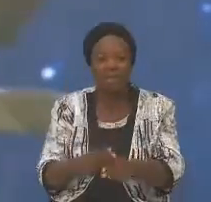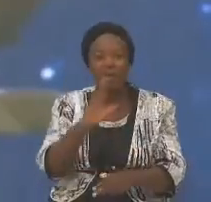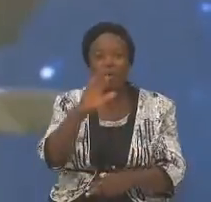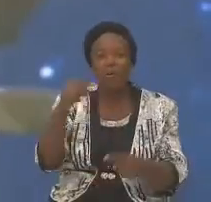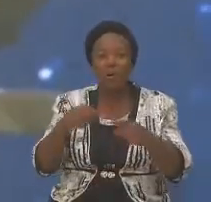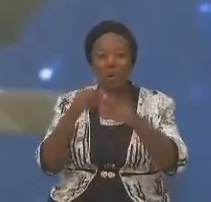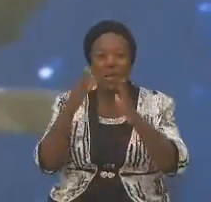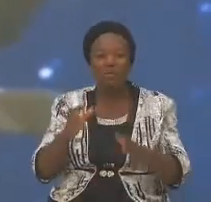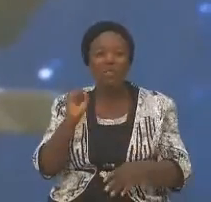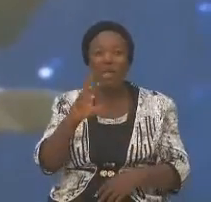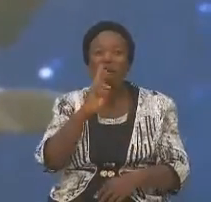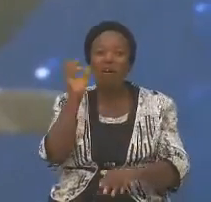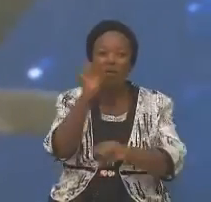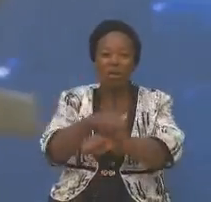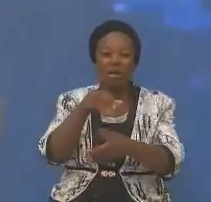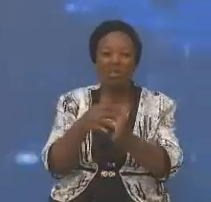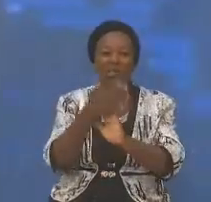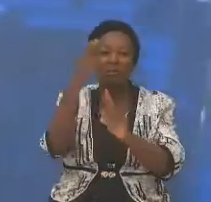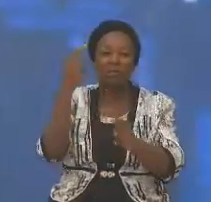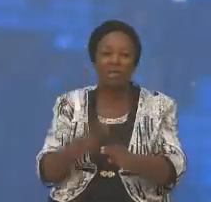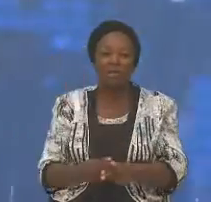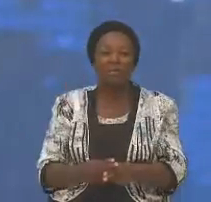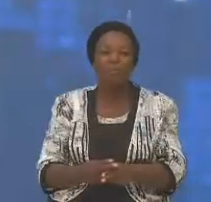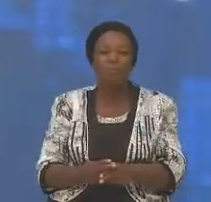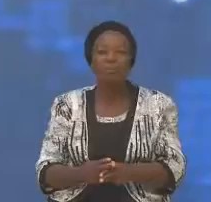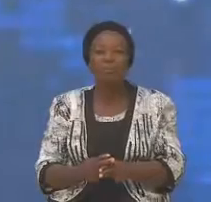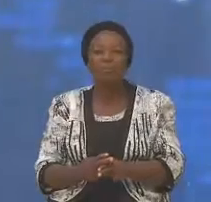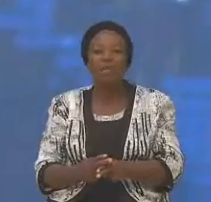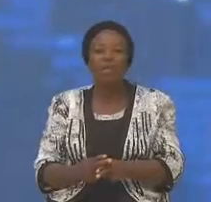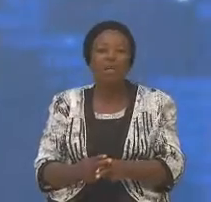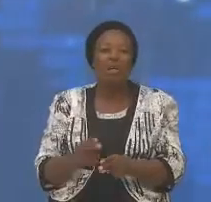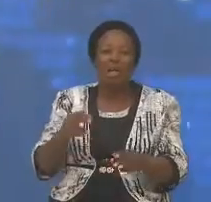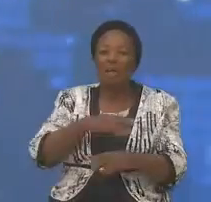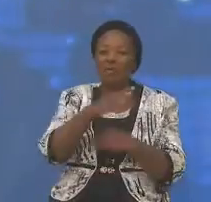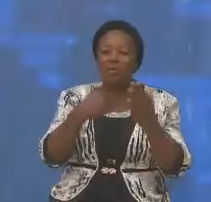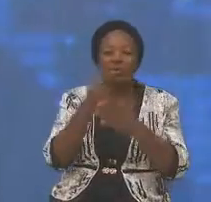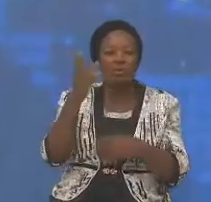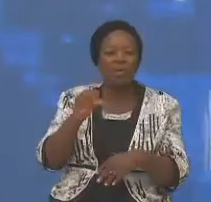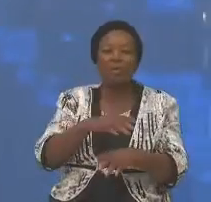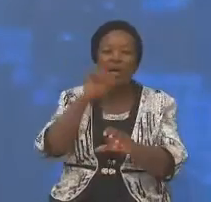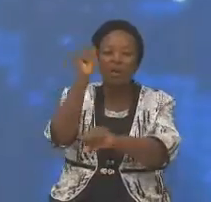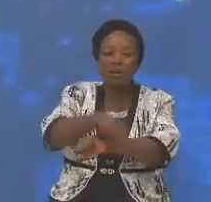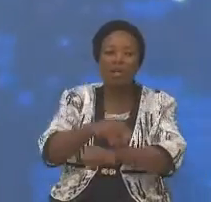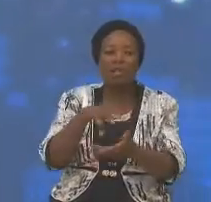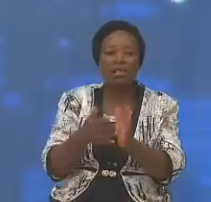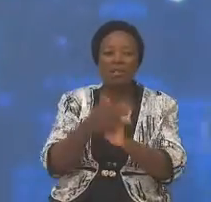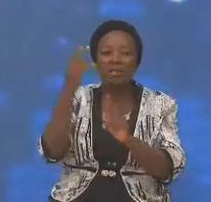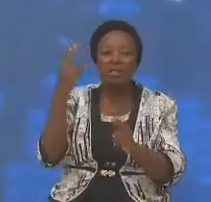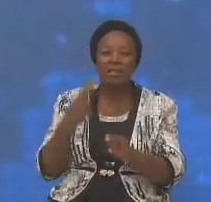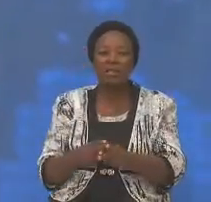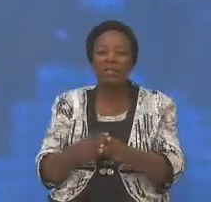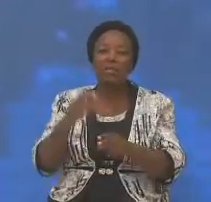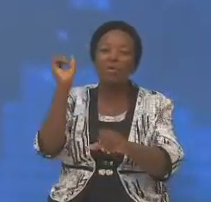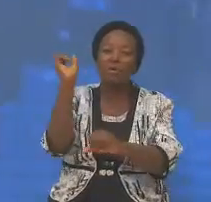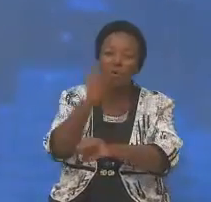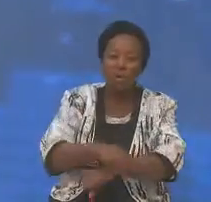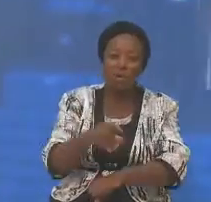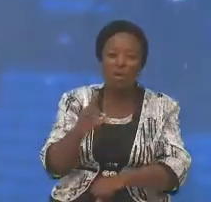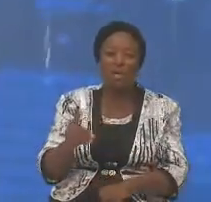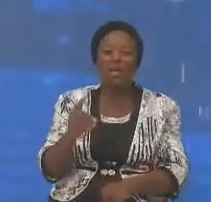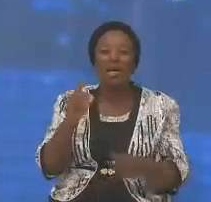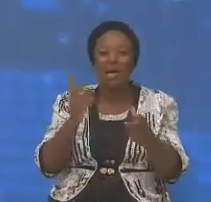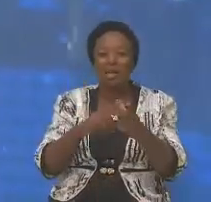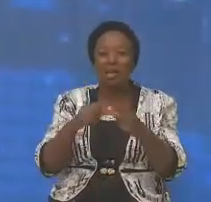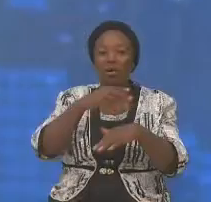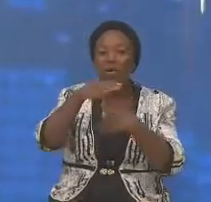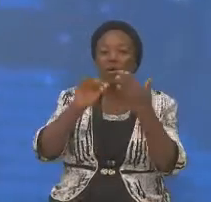for you. Your enemies are conquered. Sickness is conquered. Evil